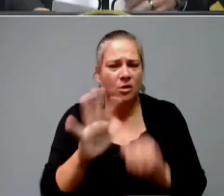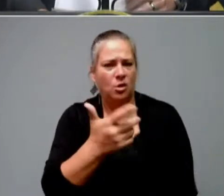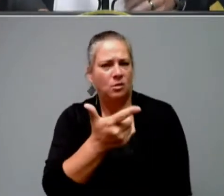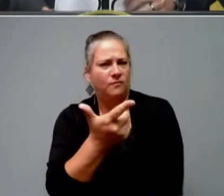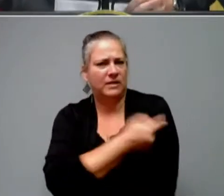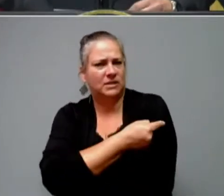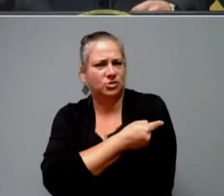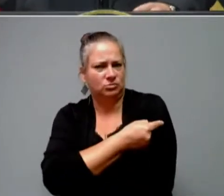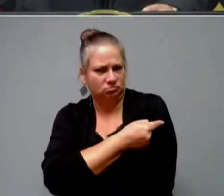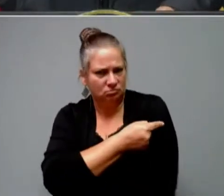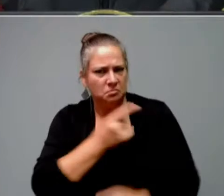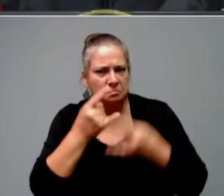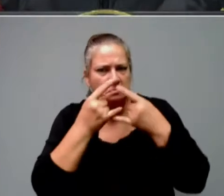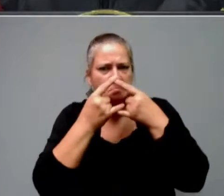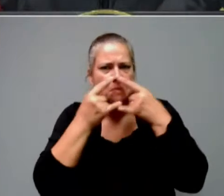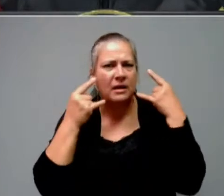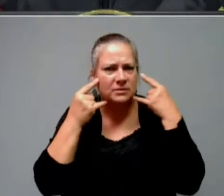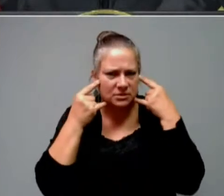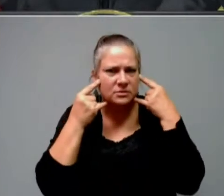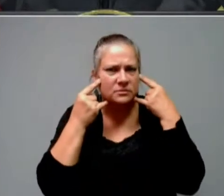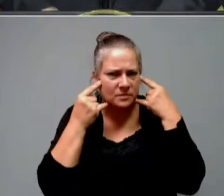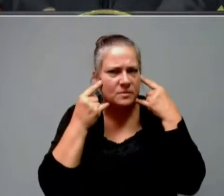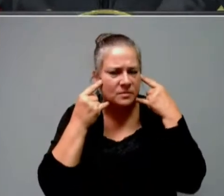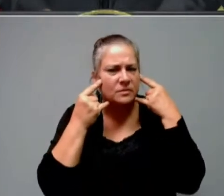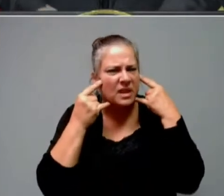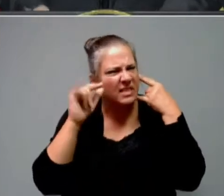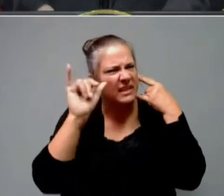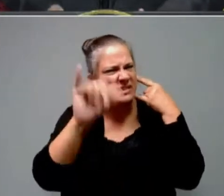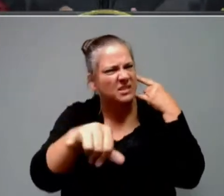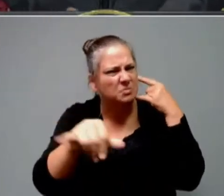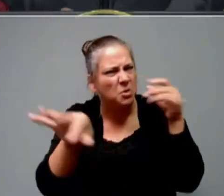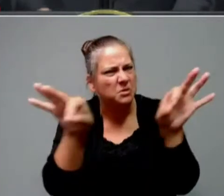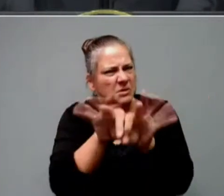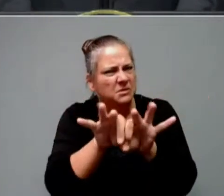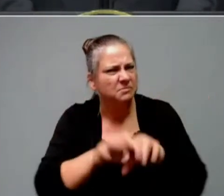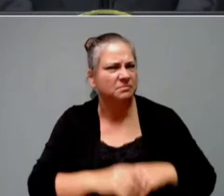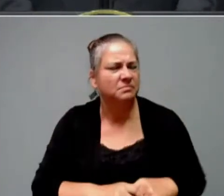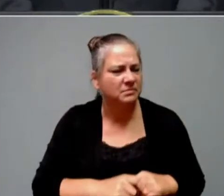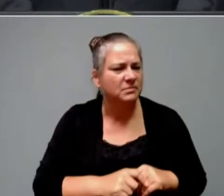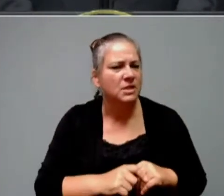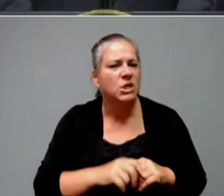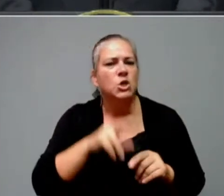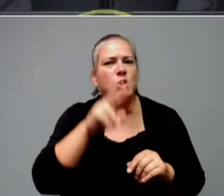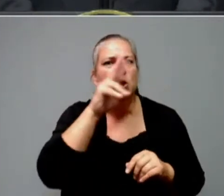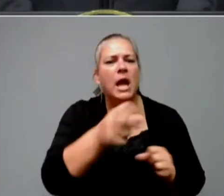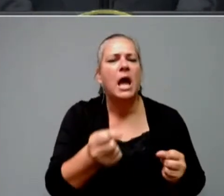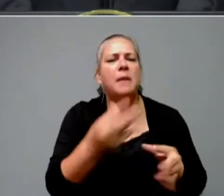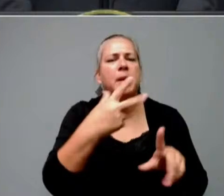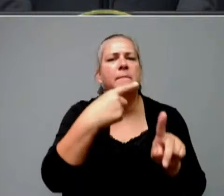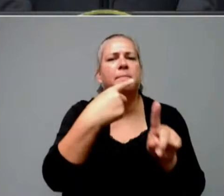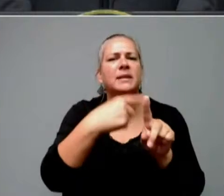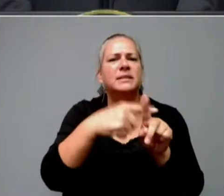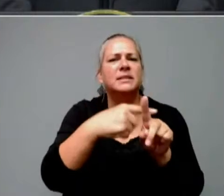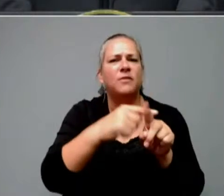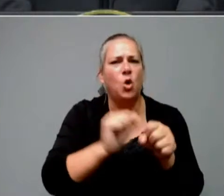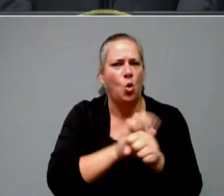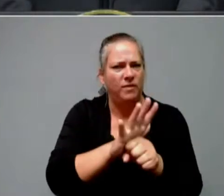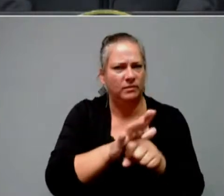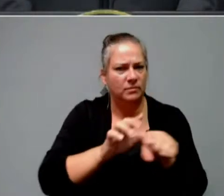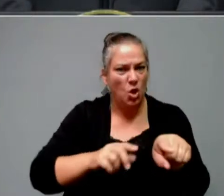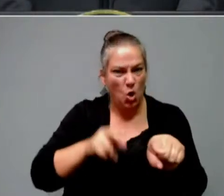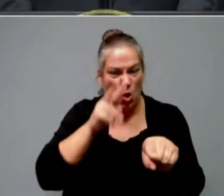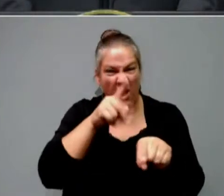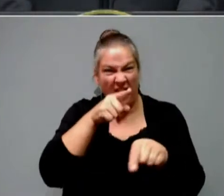the situations that you need to. Let's look at our positivity rate. If I'm right, this is the third highest